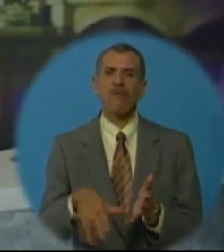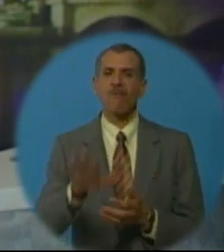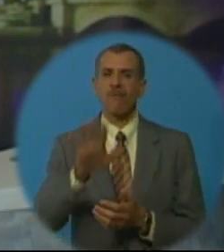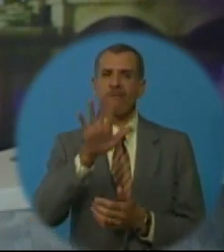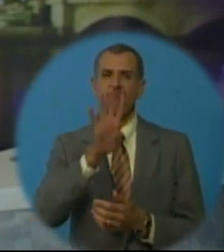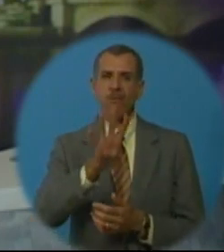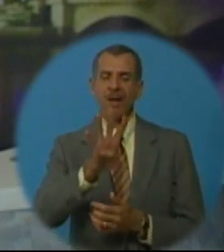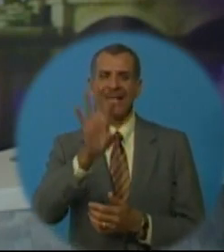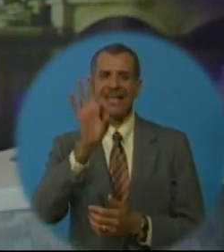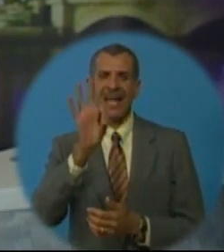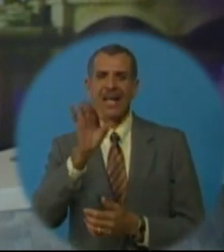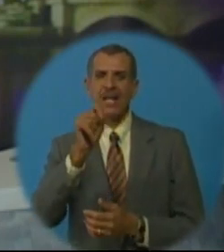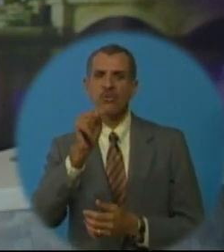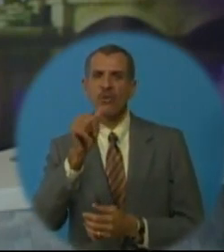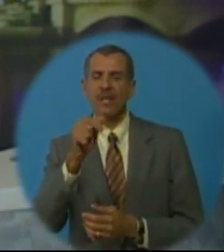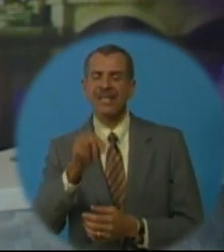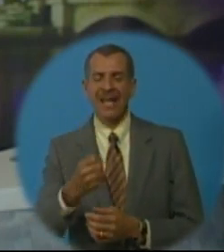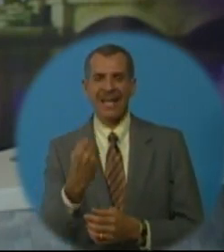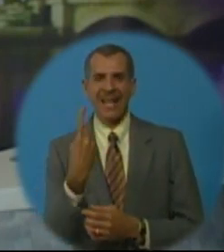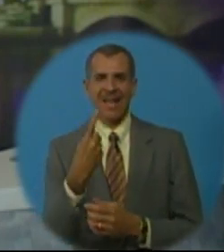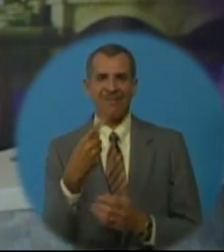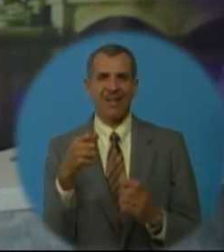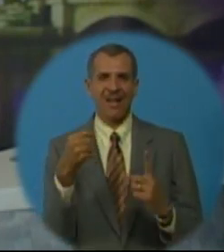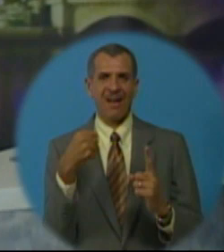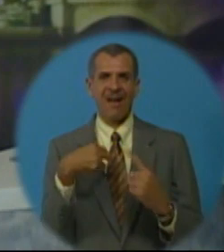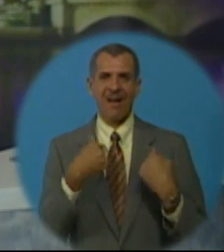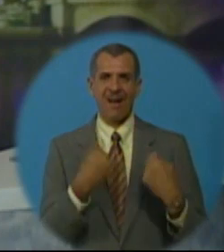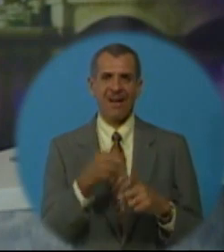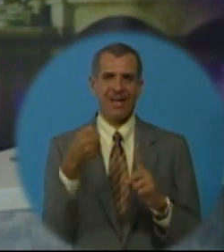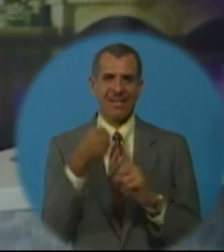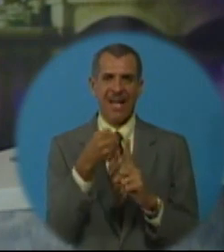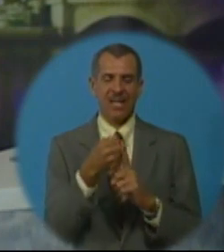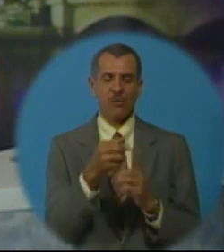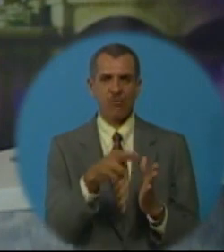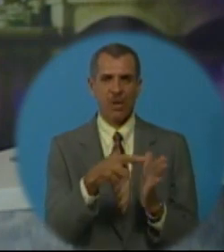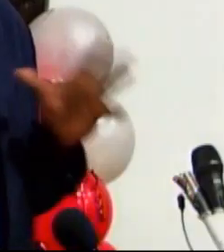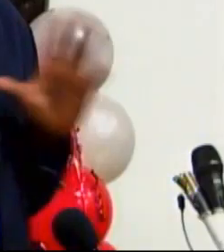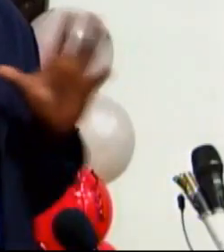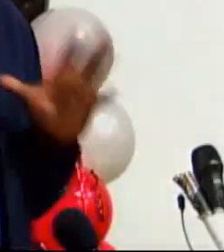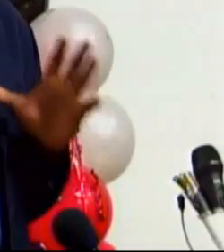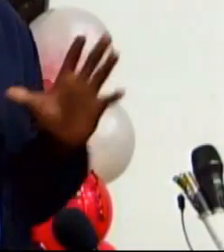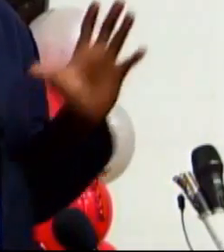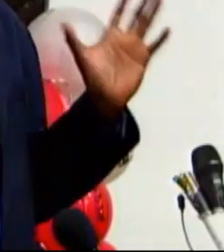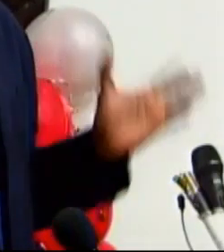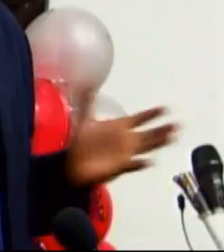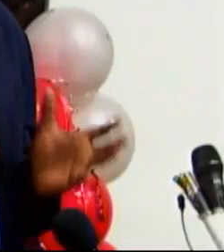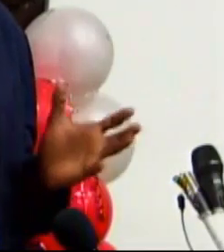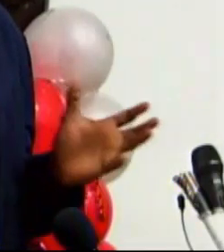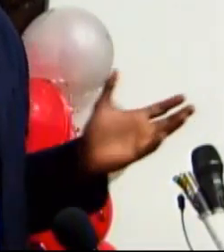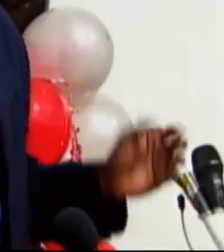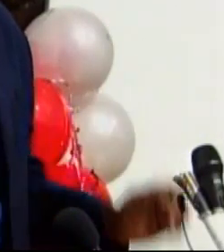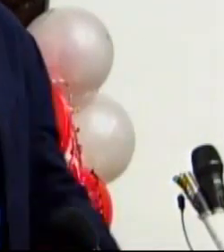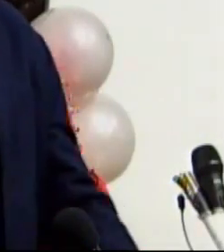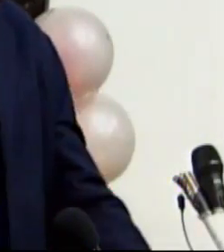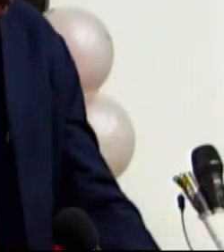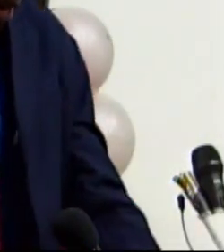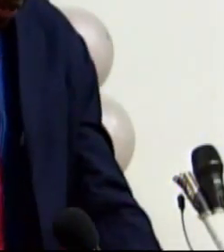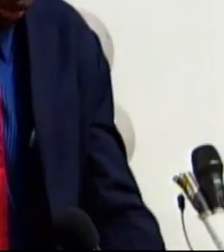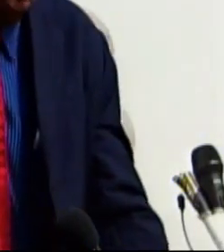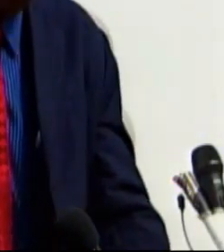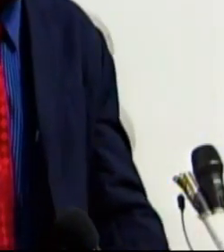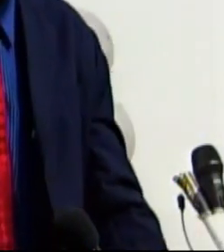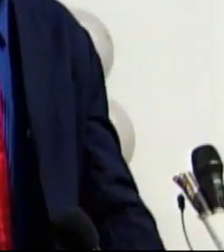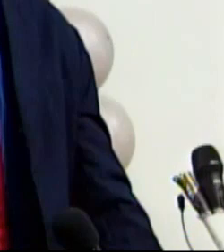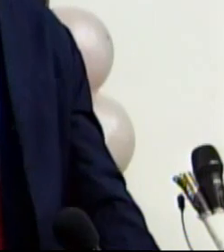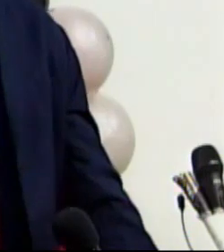49 strokes and 11 heart attacks now recorded every month. Almost 50% of those persons who suffer with heart attacks